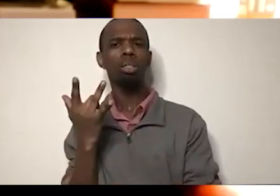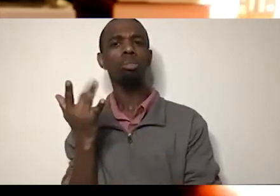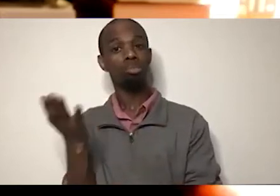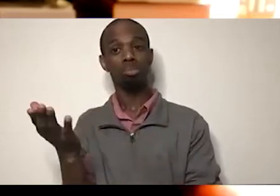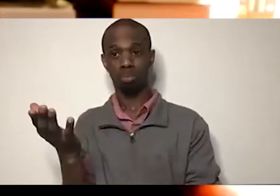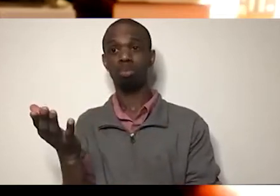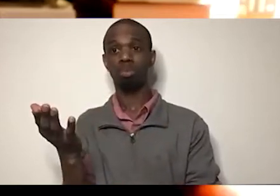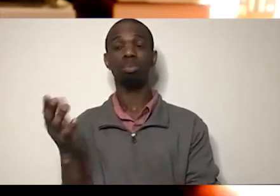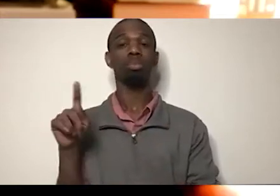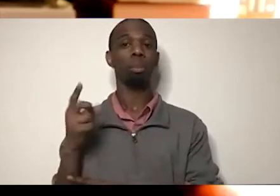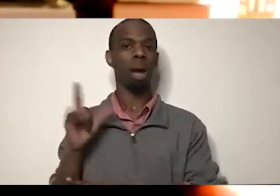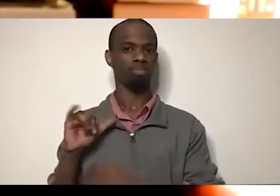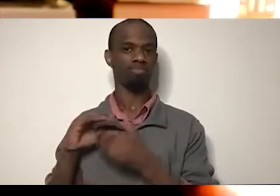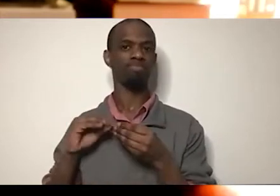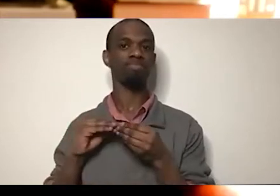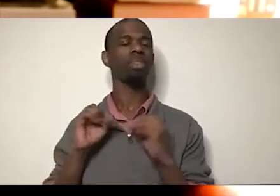housing discrimination,